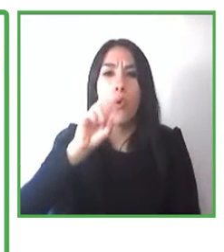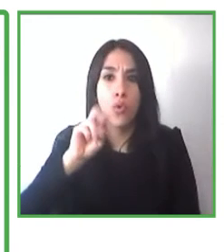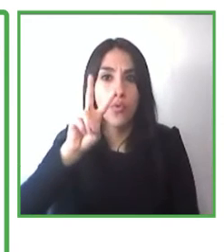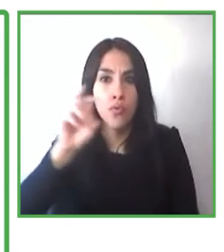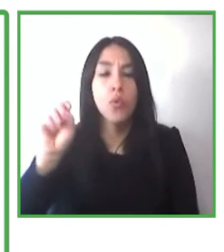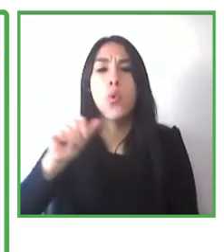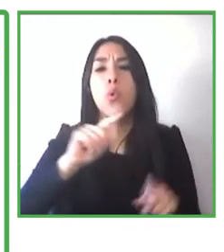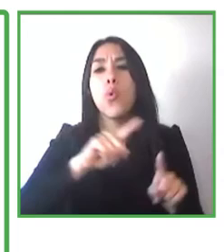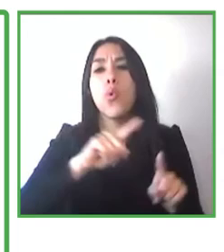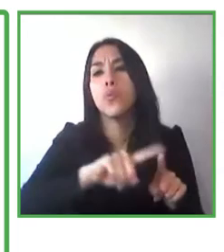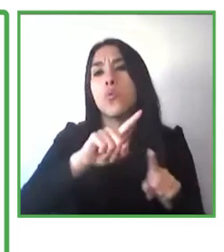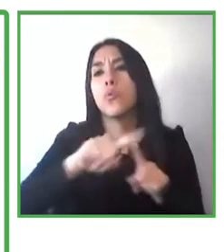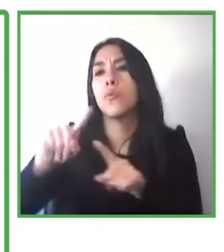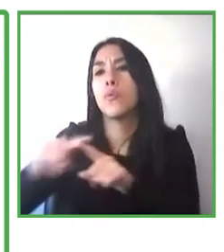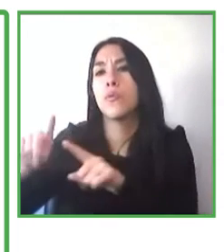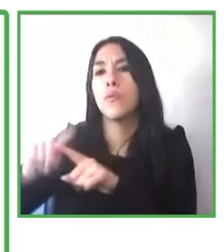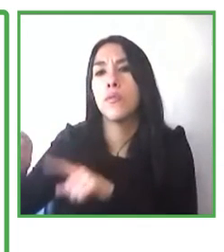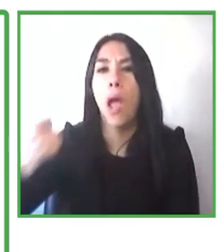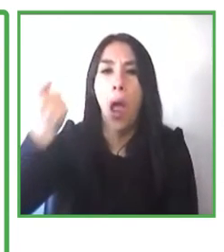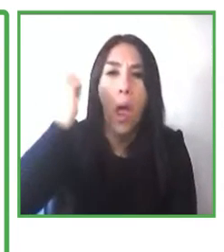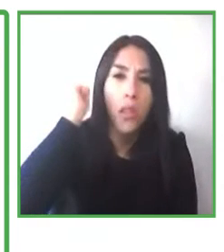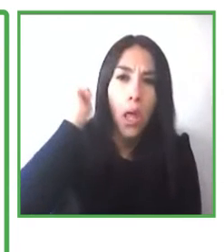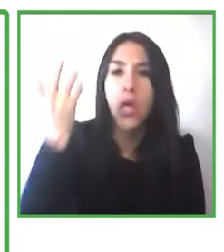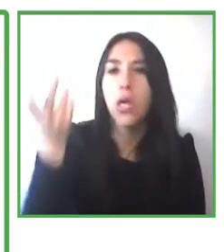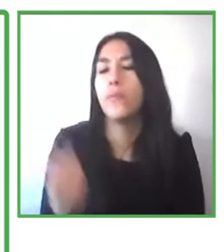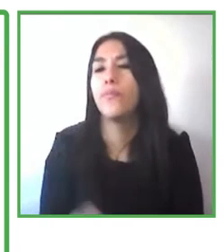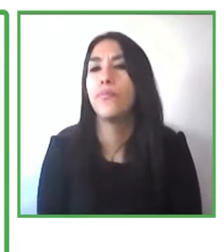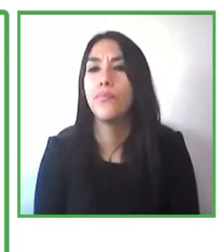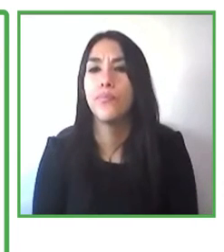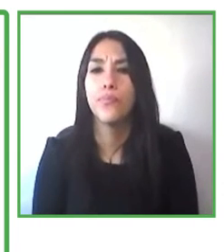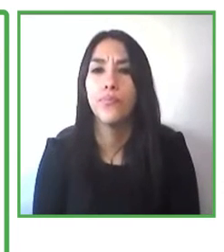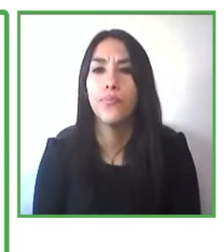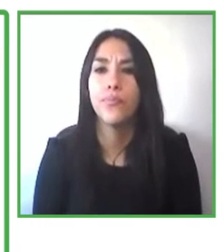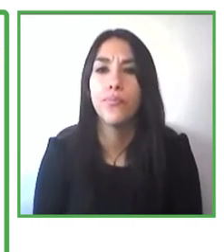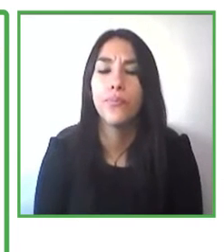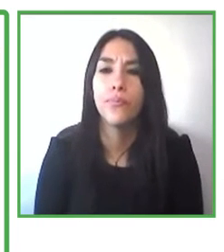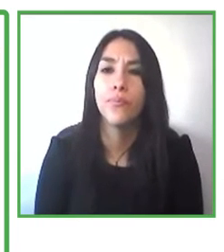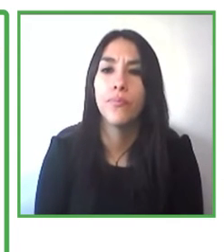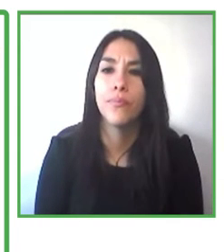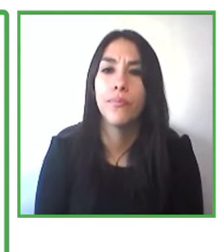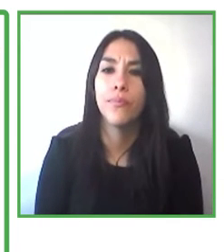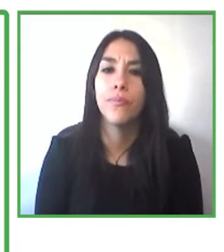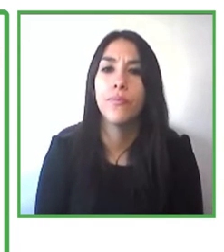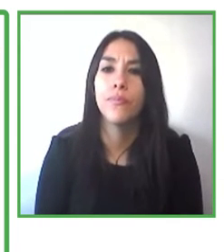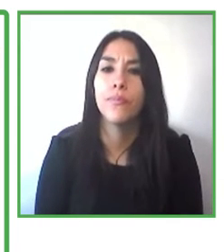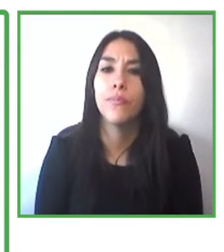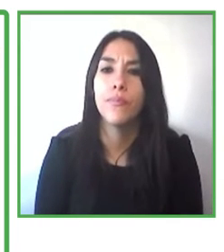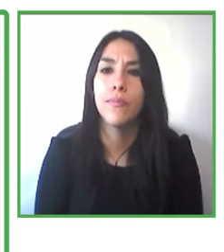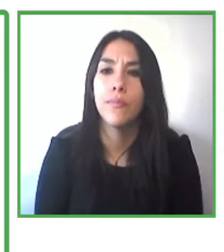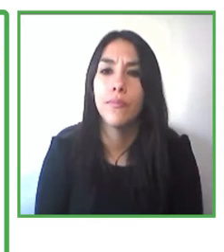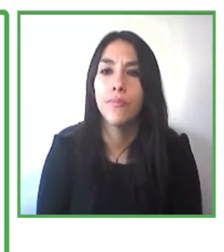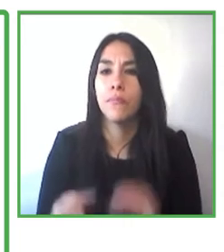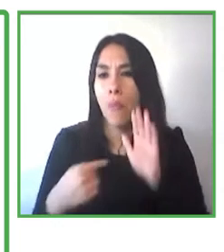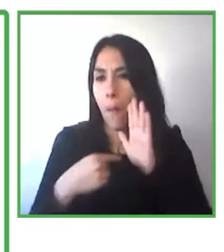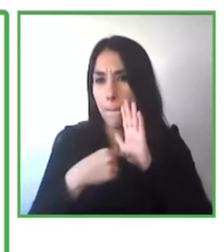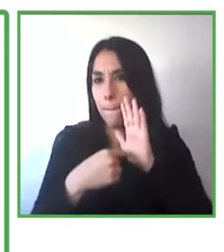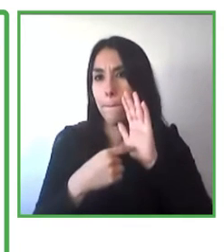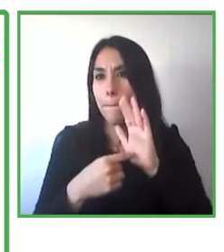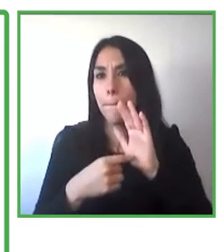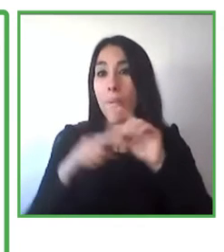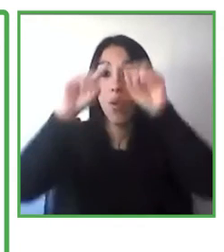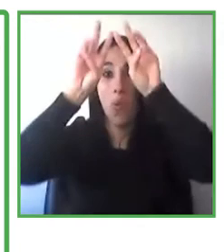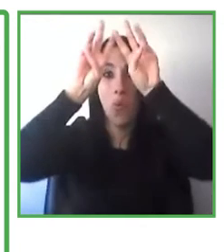businessanddisability.org, you will find also country profiles. So for a company that is interested in a